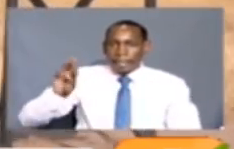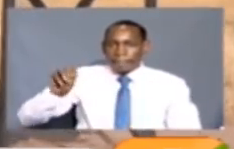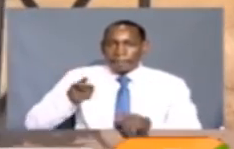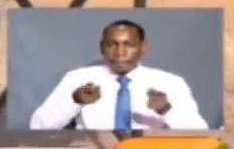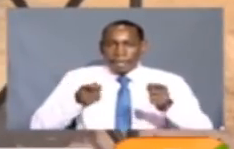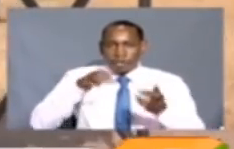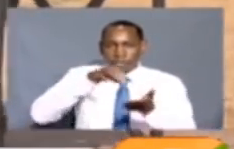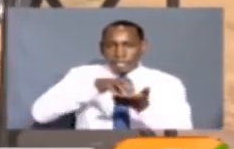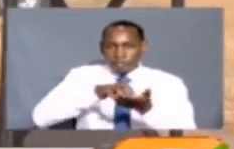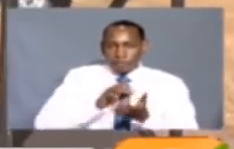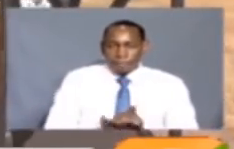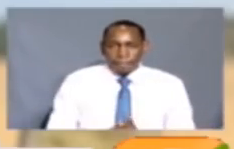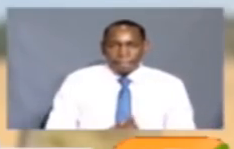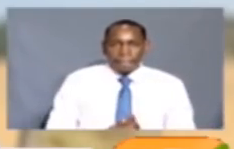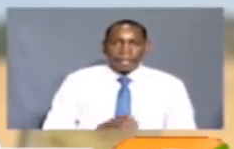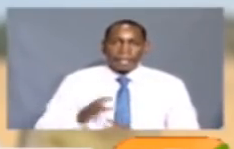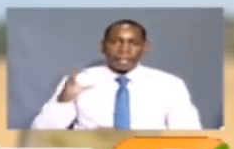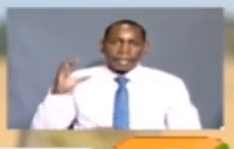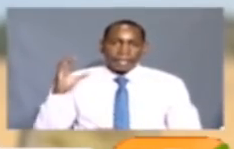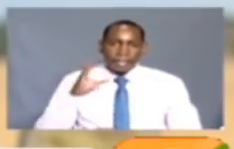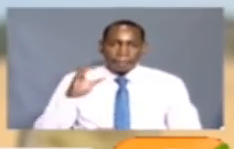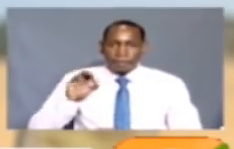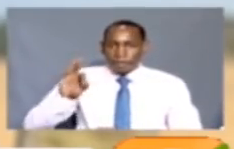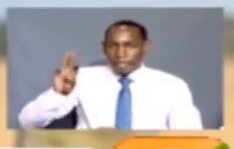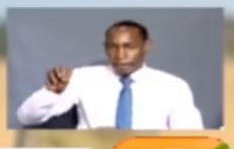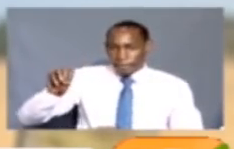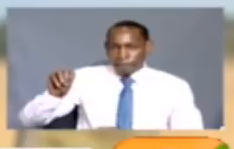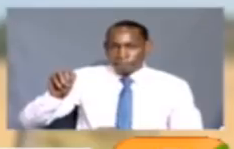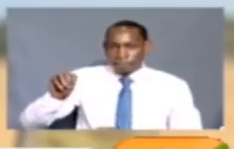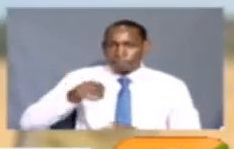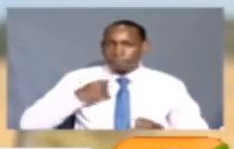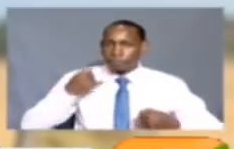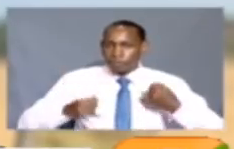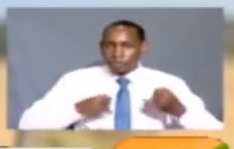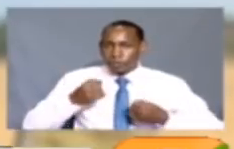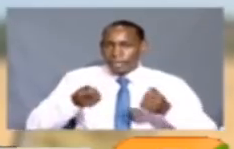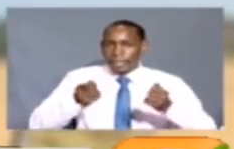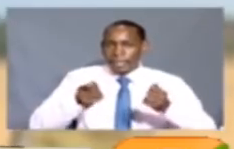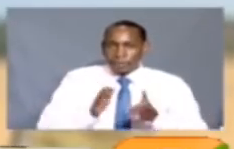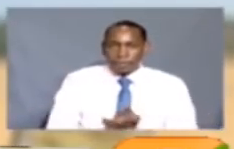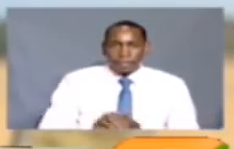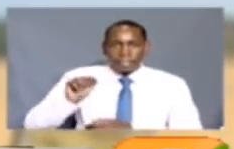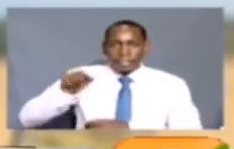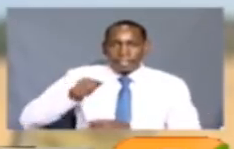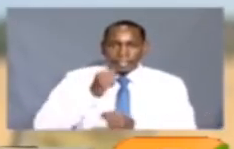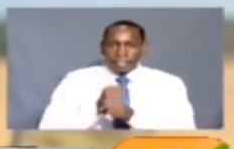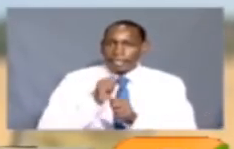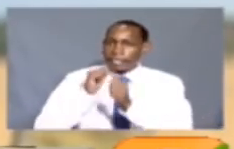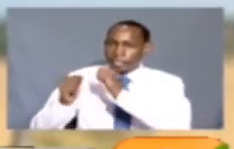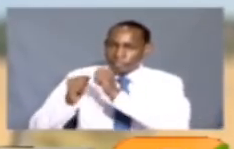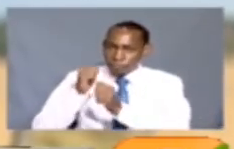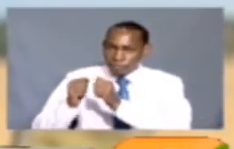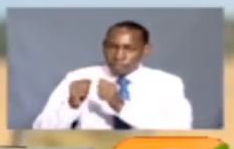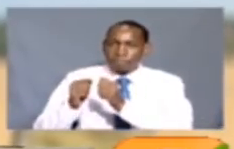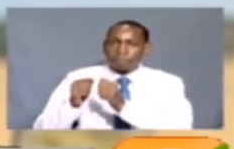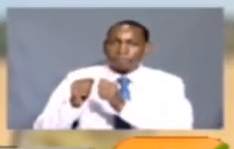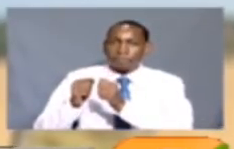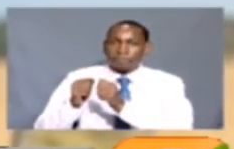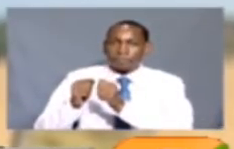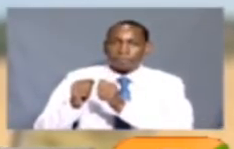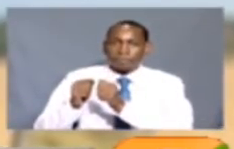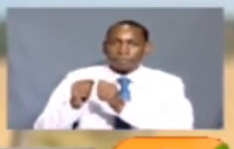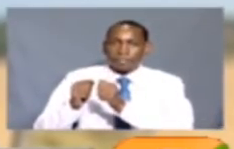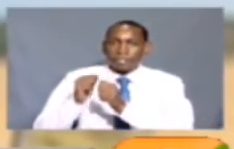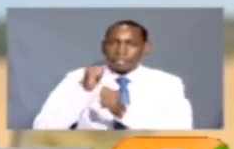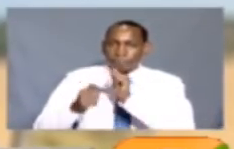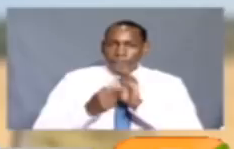stations. Well, Capital FM was fun radio days, and I did the sport. I had a sport